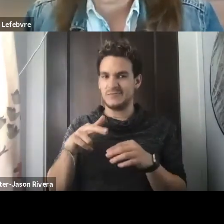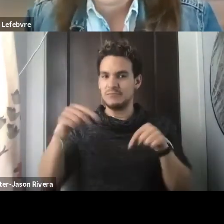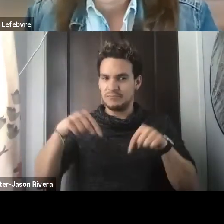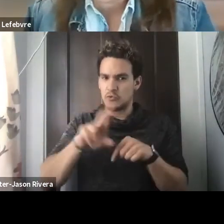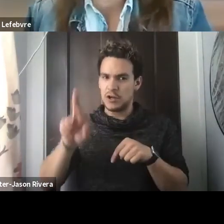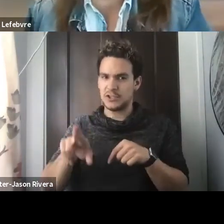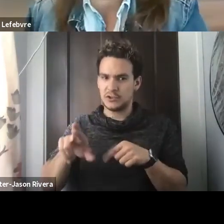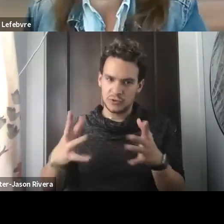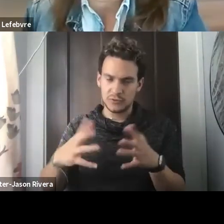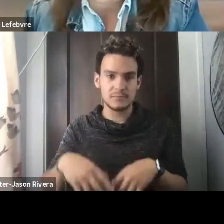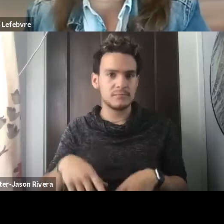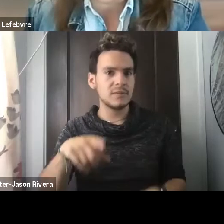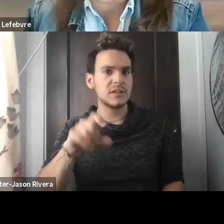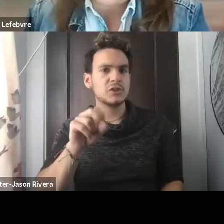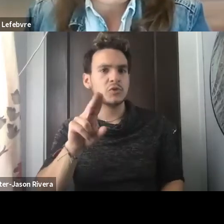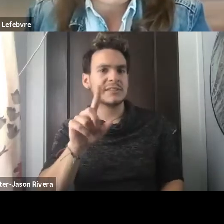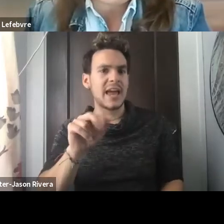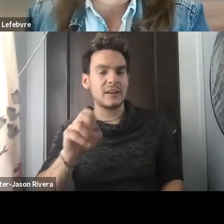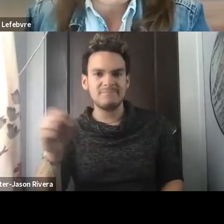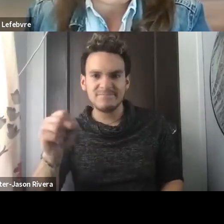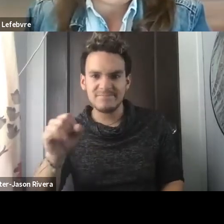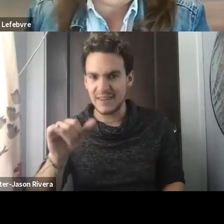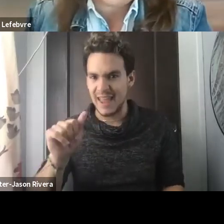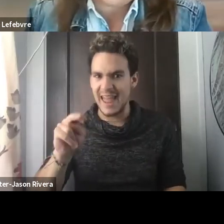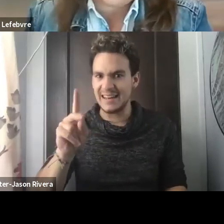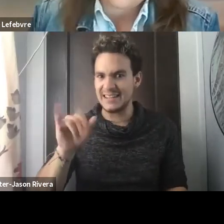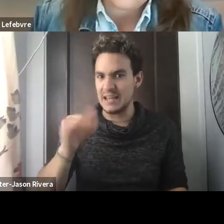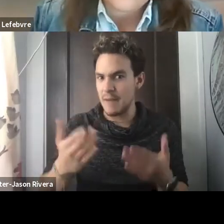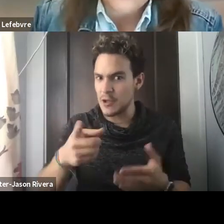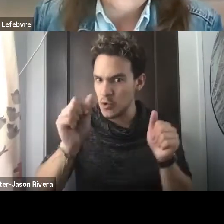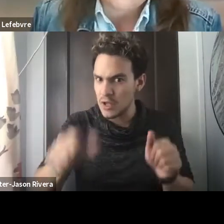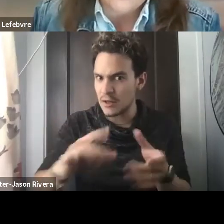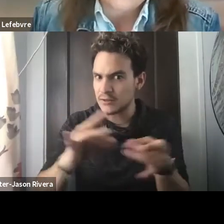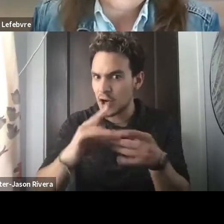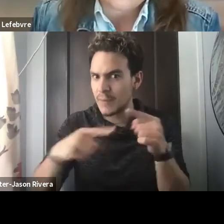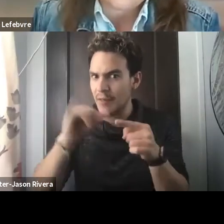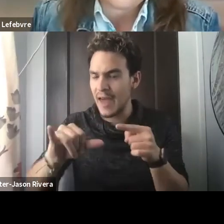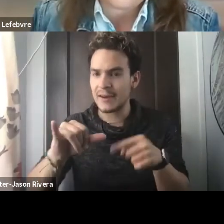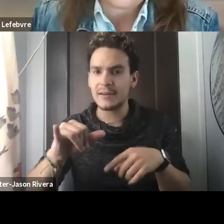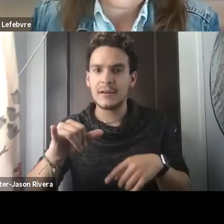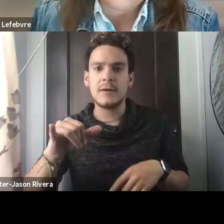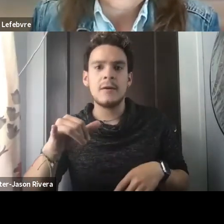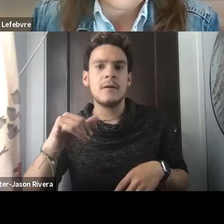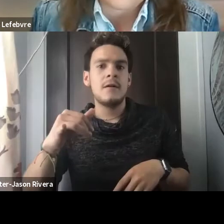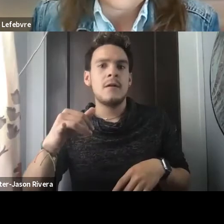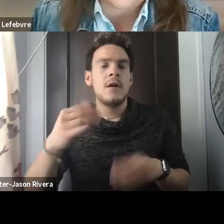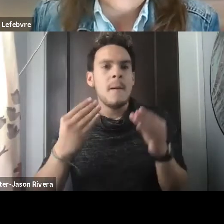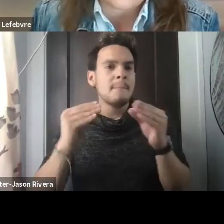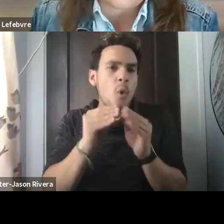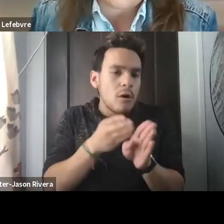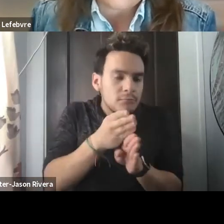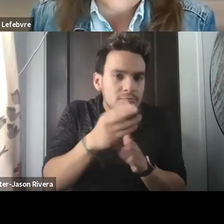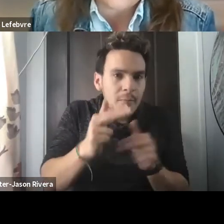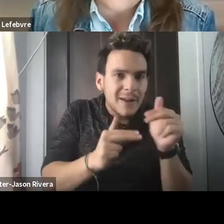yeah, well, that's interesting. I mean, that could speak to Andy. I mean, maybe you can shed some light on more of the building